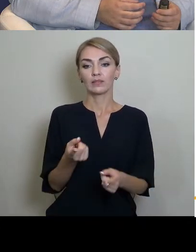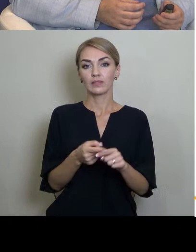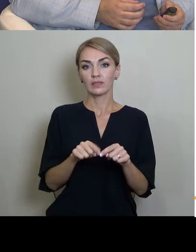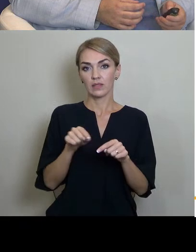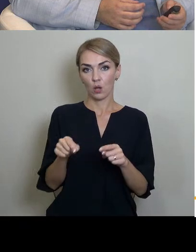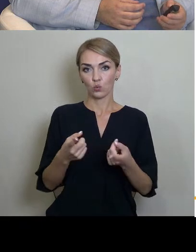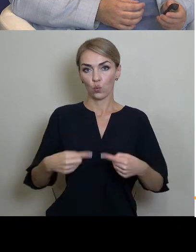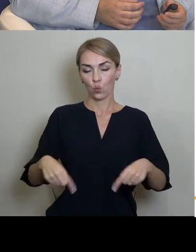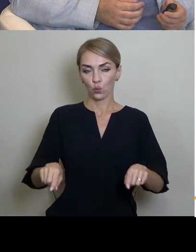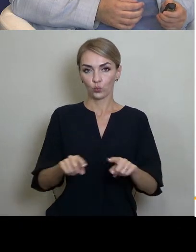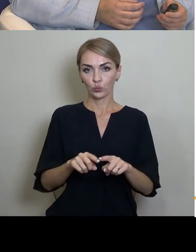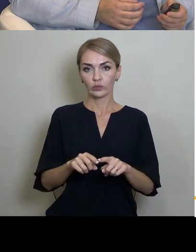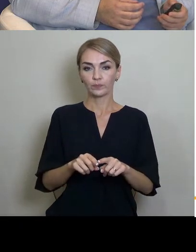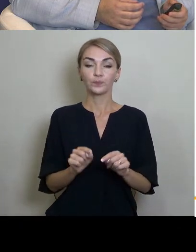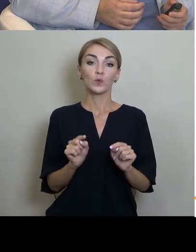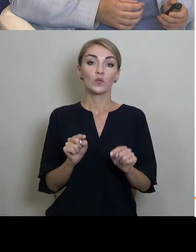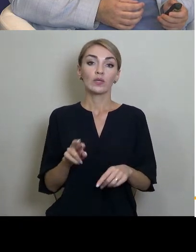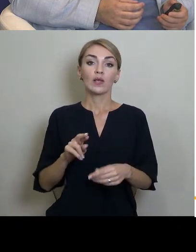this constituency.